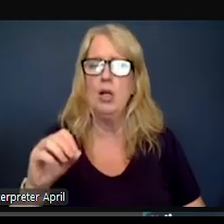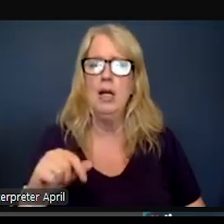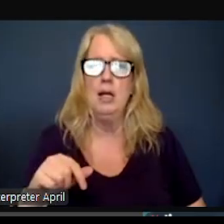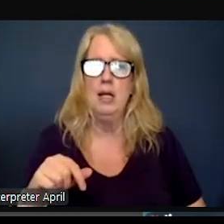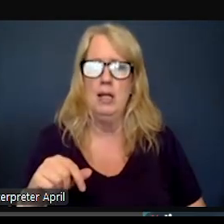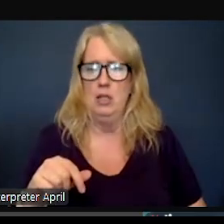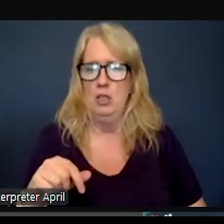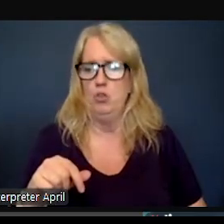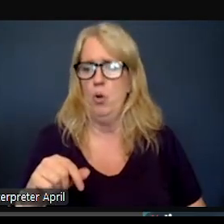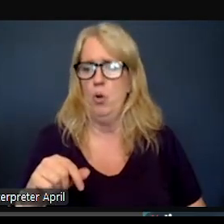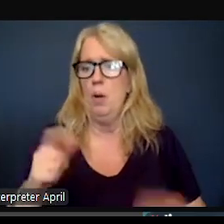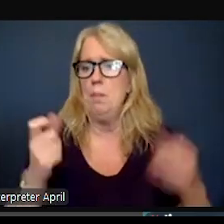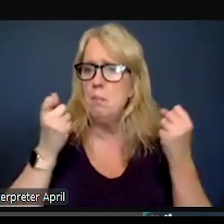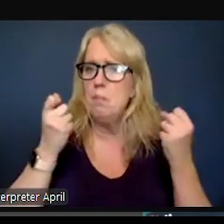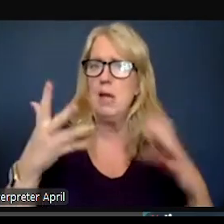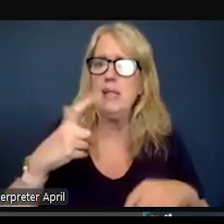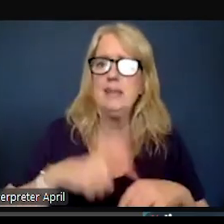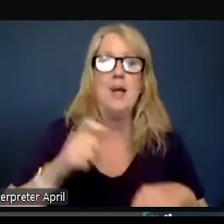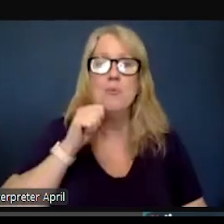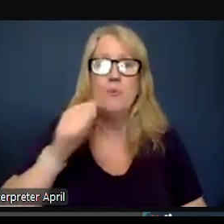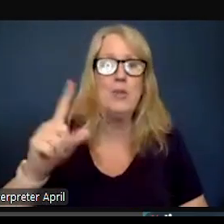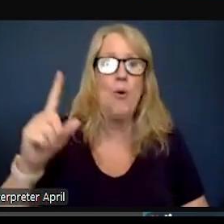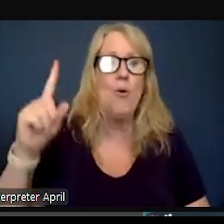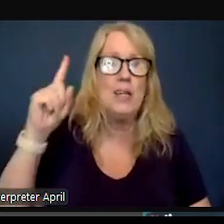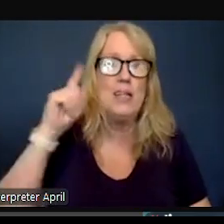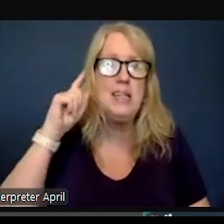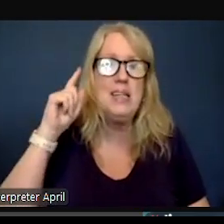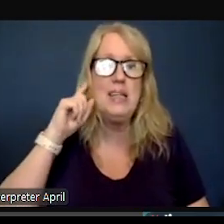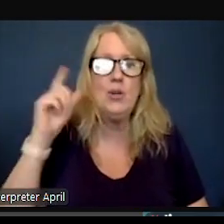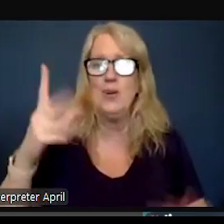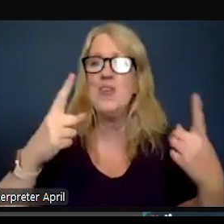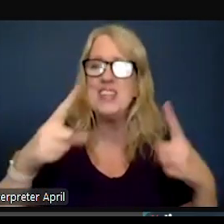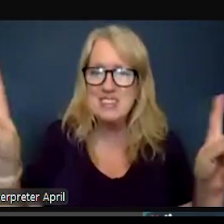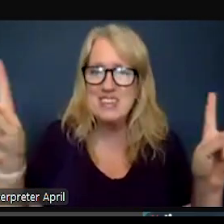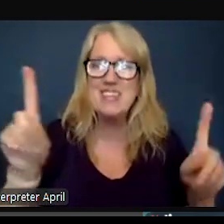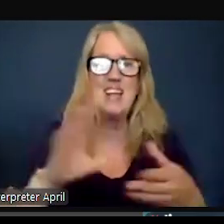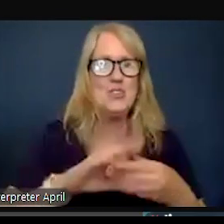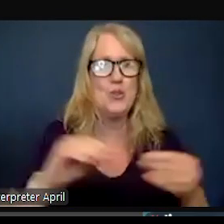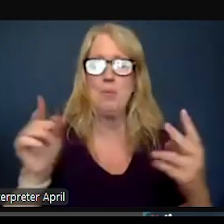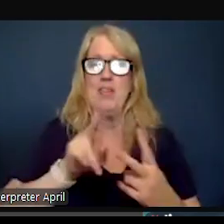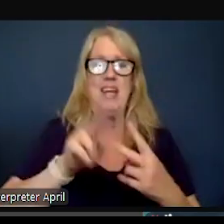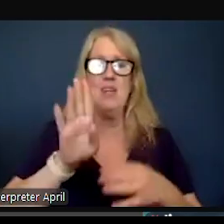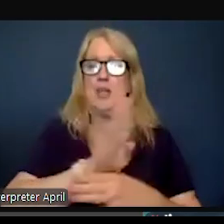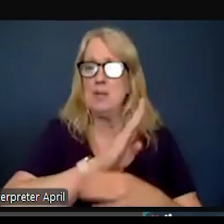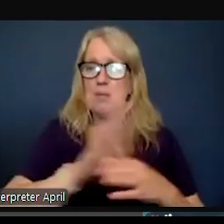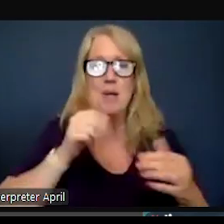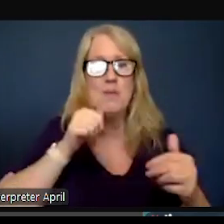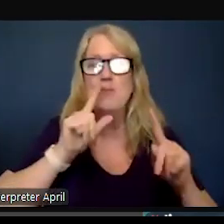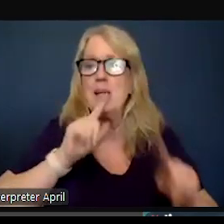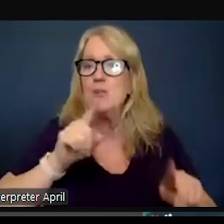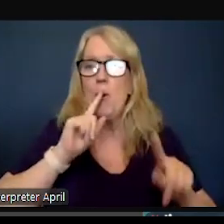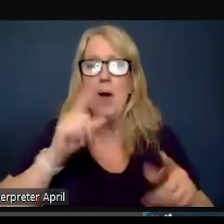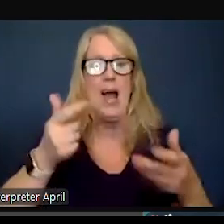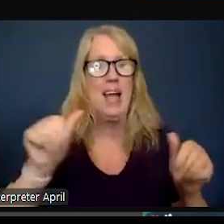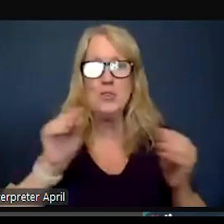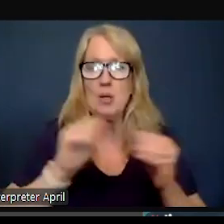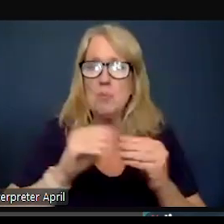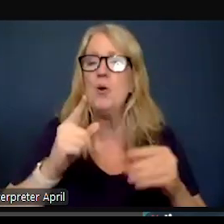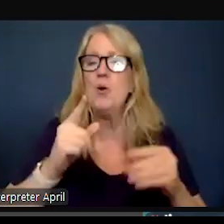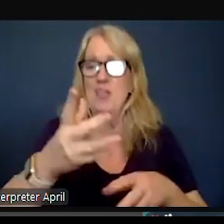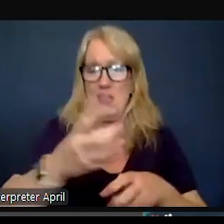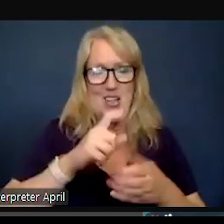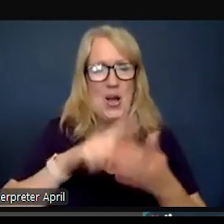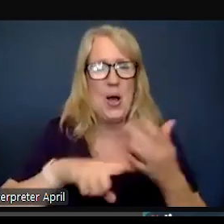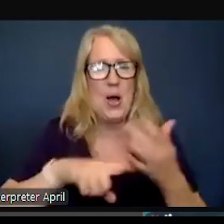don't hear the success stories because they either get busy and don't answer anymore, or they got what they needed and